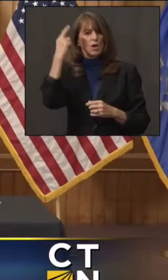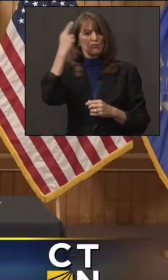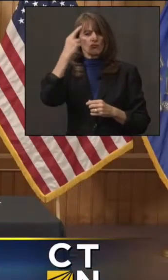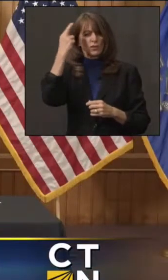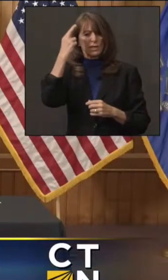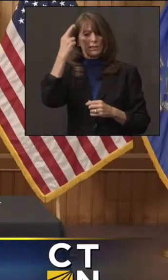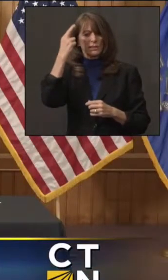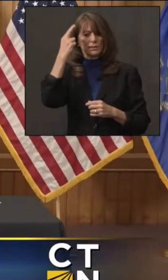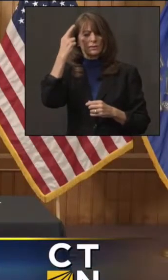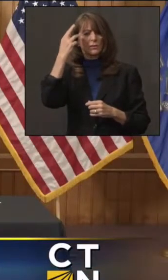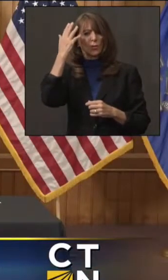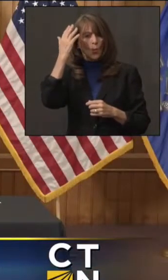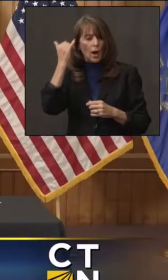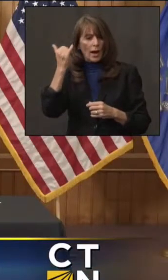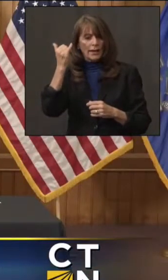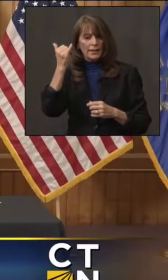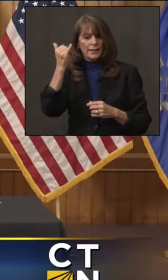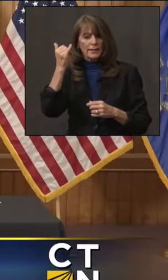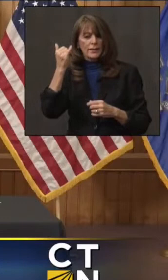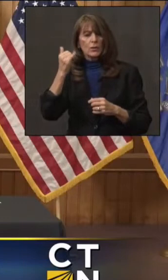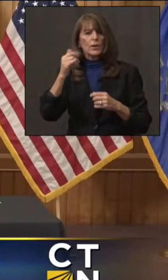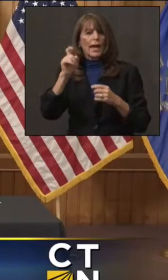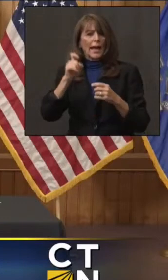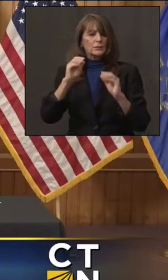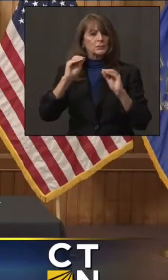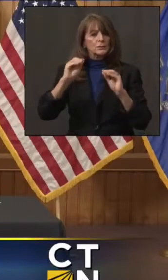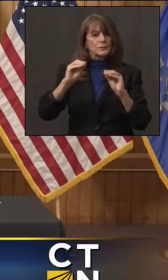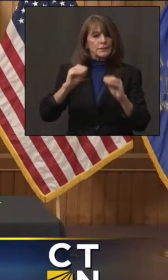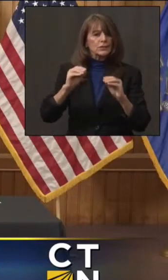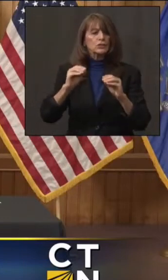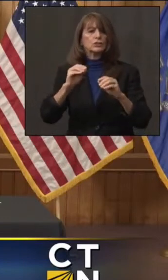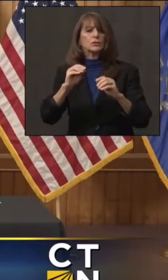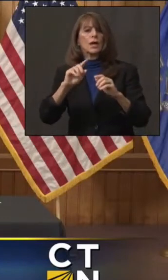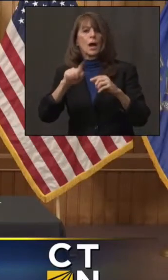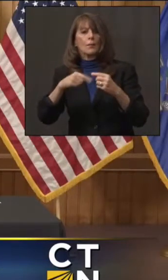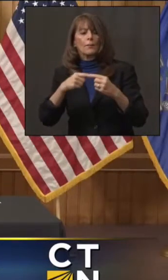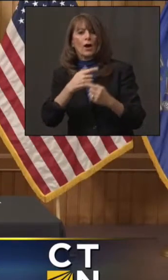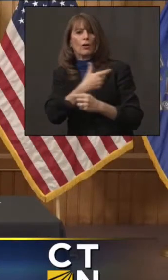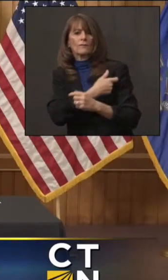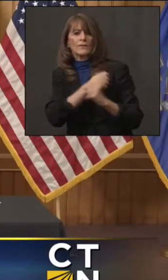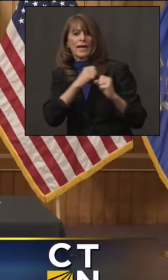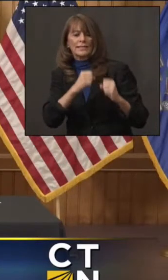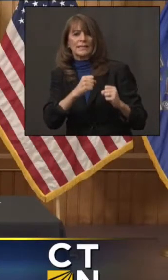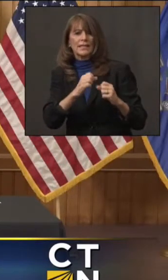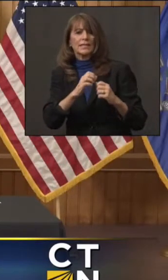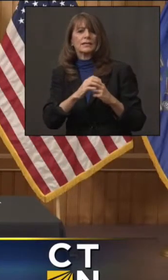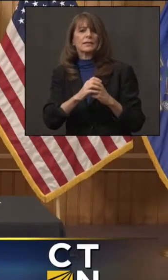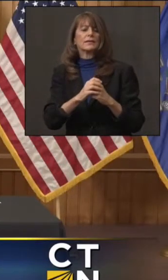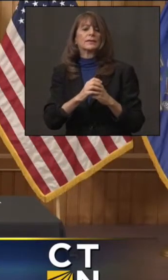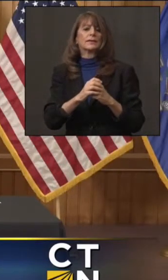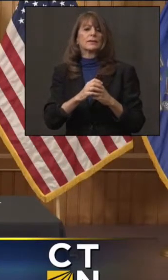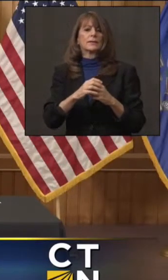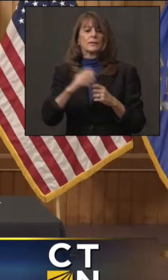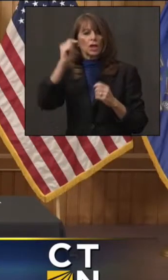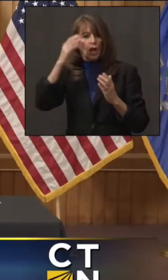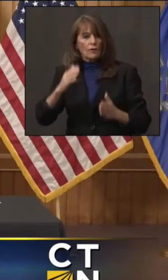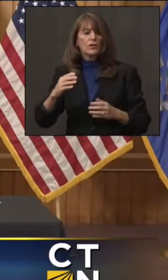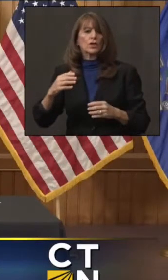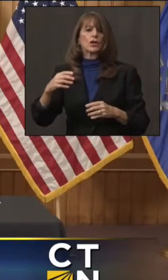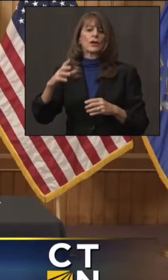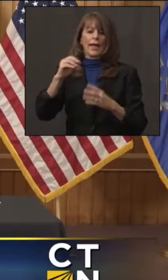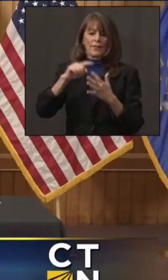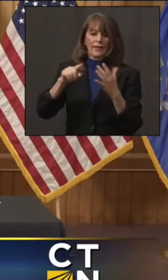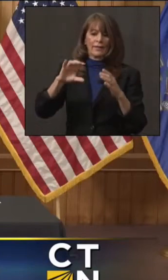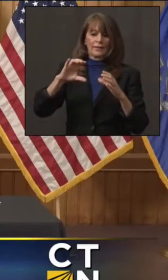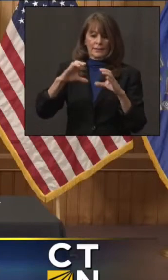comprehensive nature of the creation of the vaccine work group, spearheaded by the governor, co-chaired by Dr. Edie and Dr. Gifford.